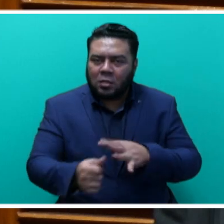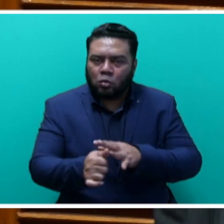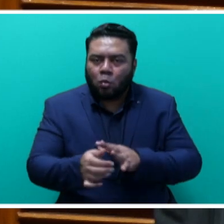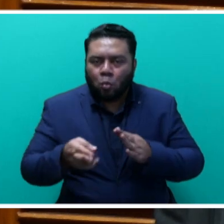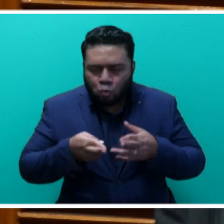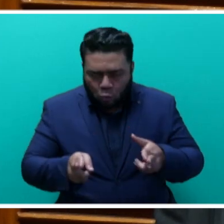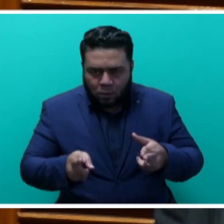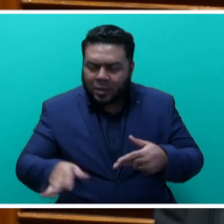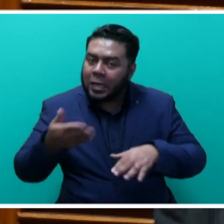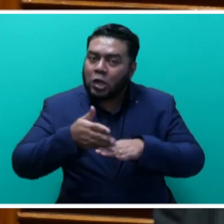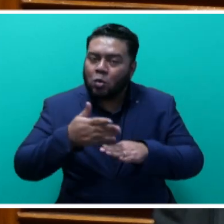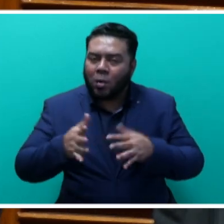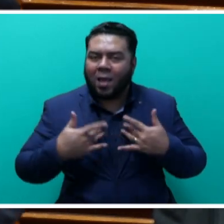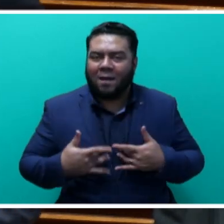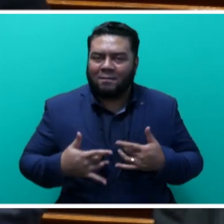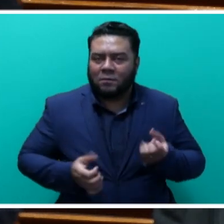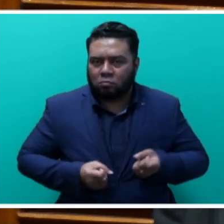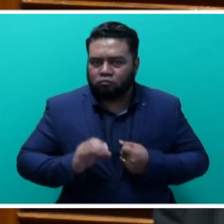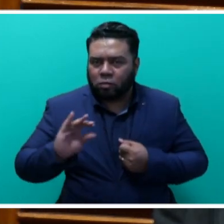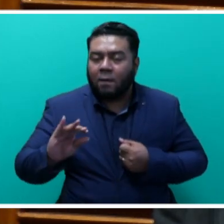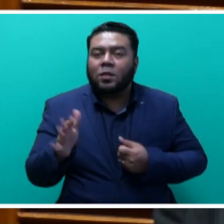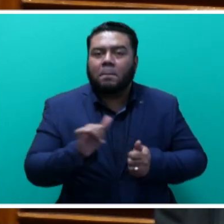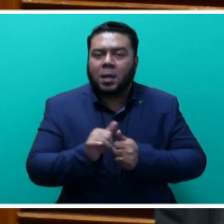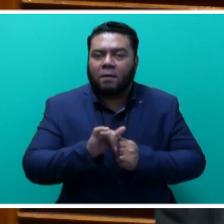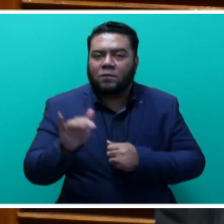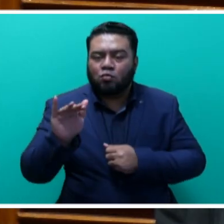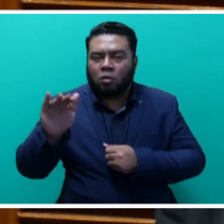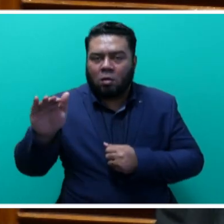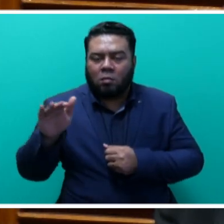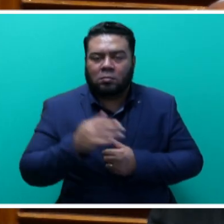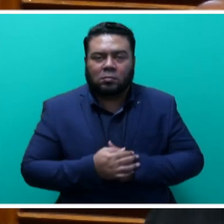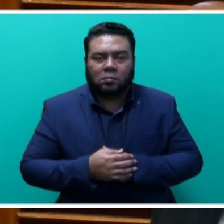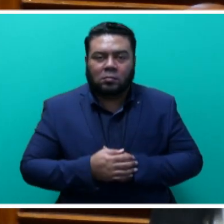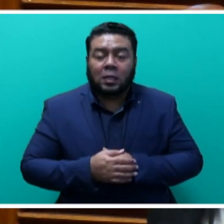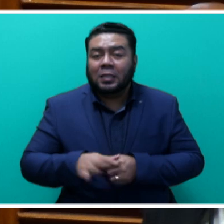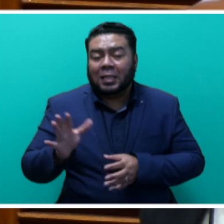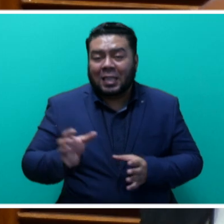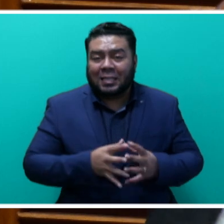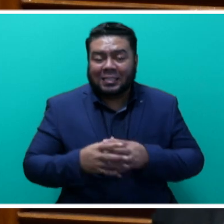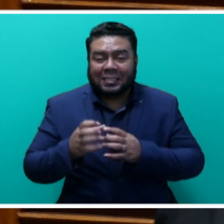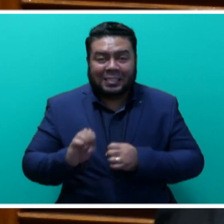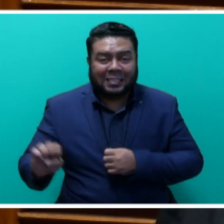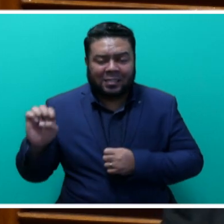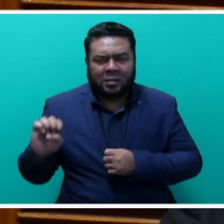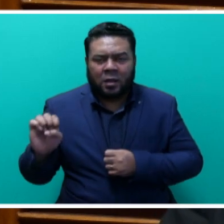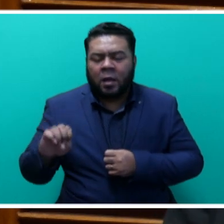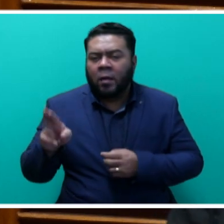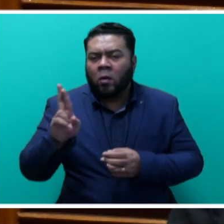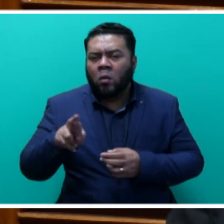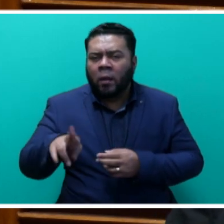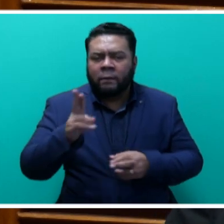new lifeline and a path to a better future. In the Eastern Division, the construction of a rural farm access